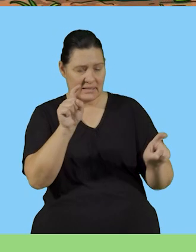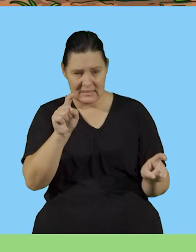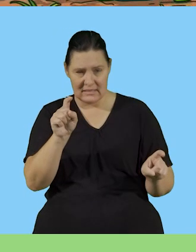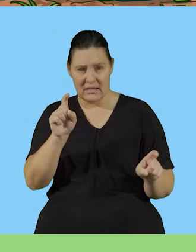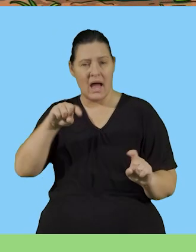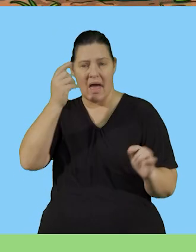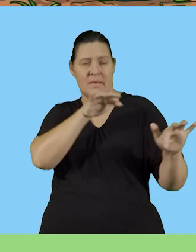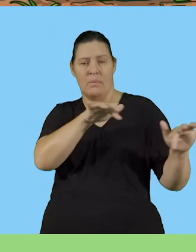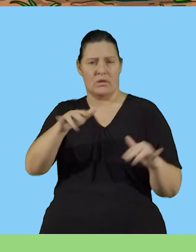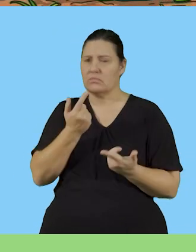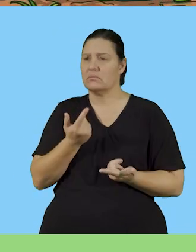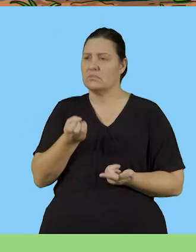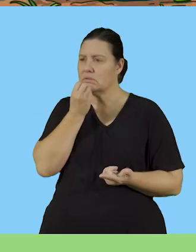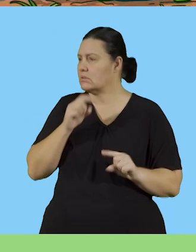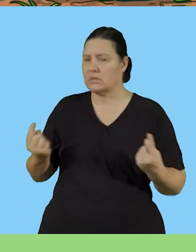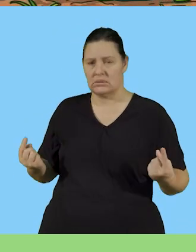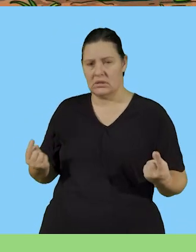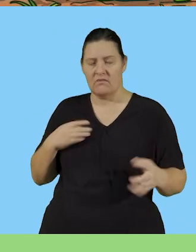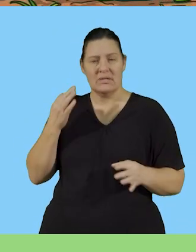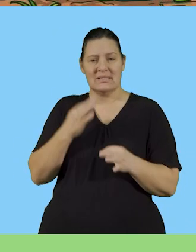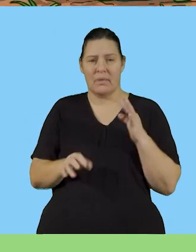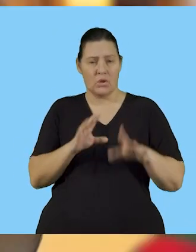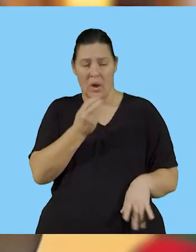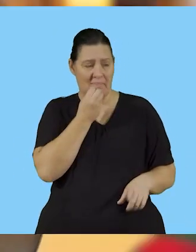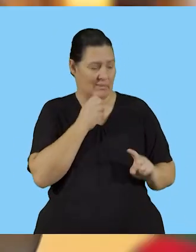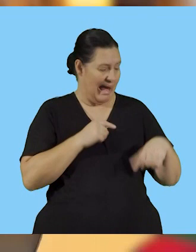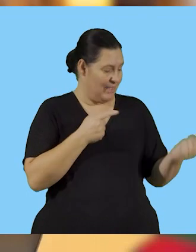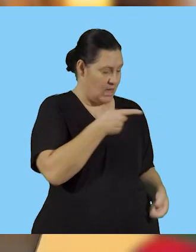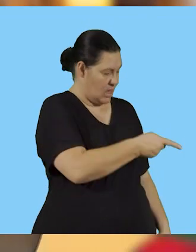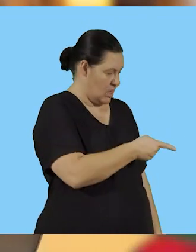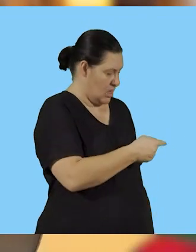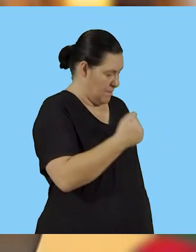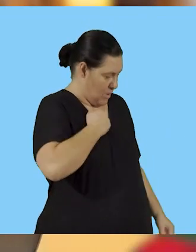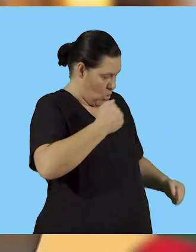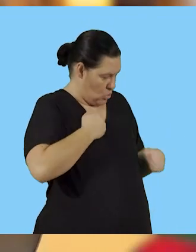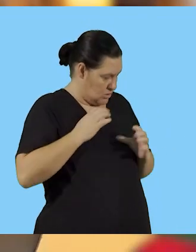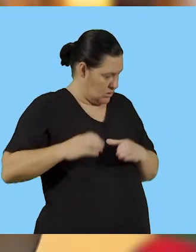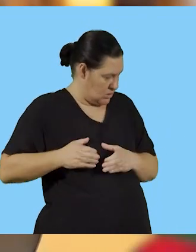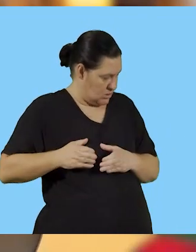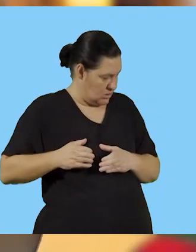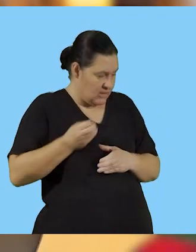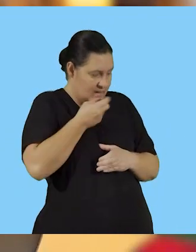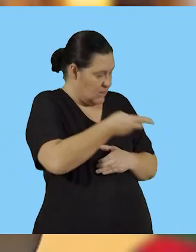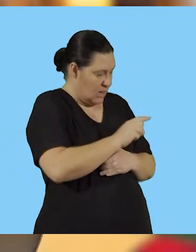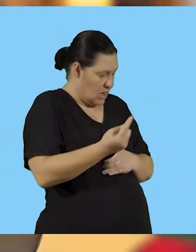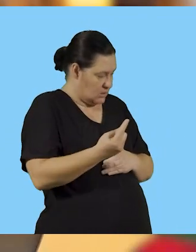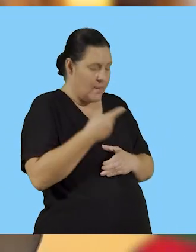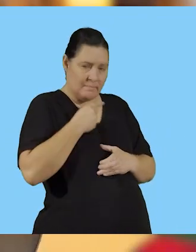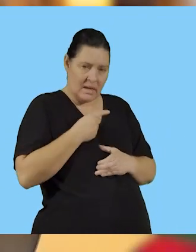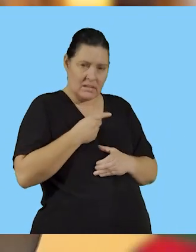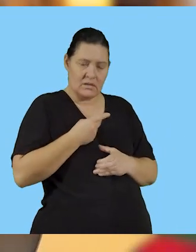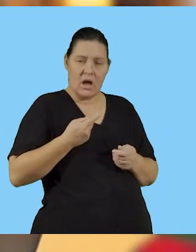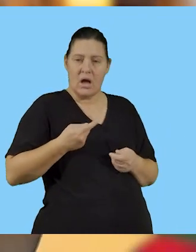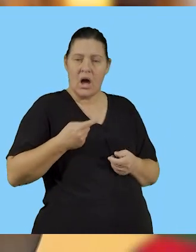species from various populations. It is simple. If we are not allowed to eat other species outside our own, then we would not